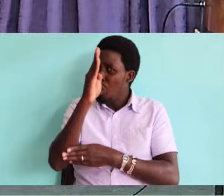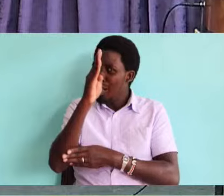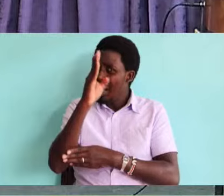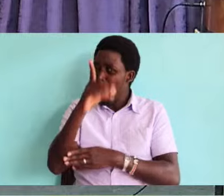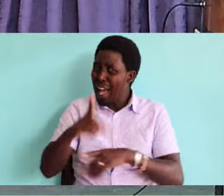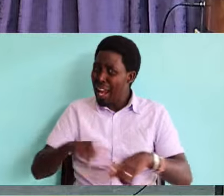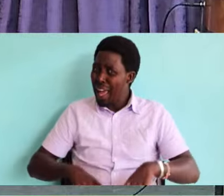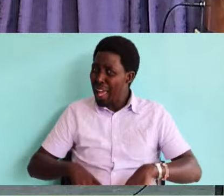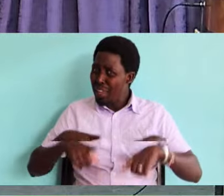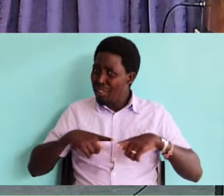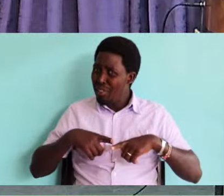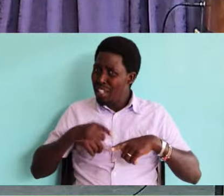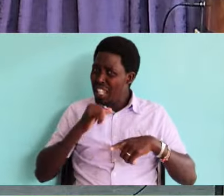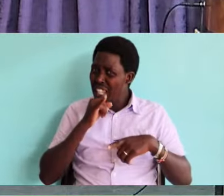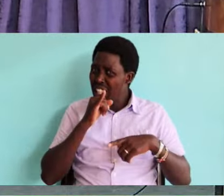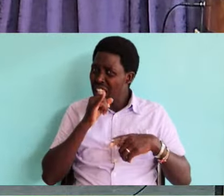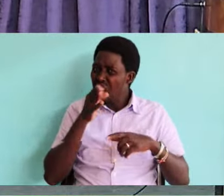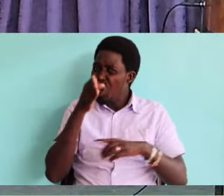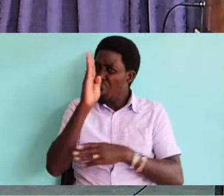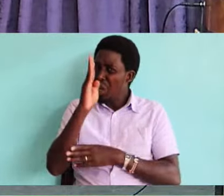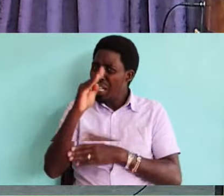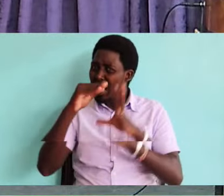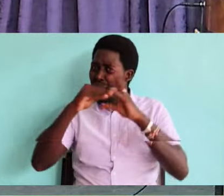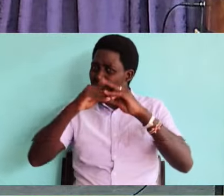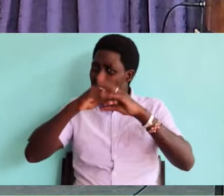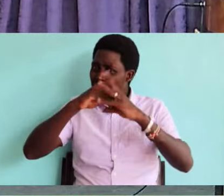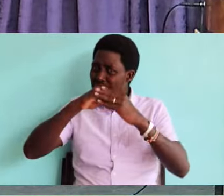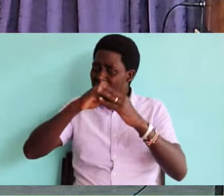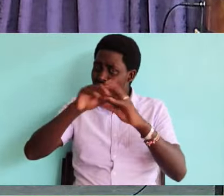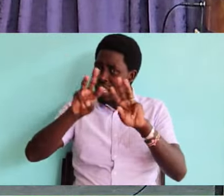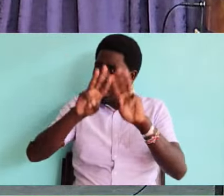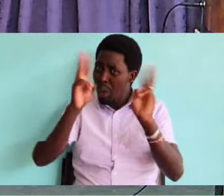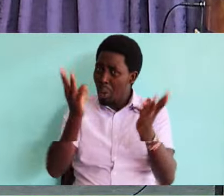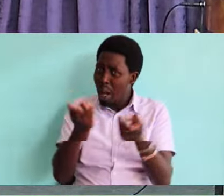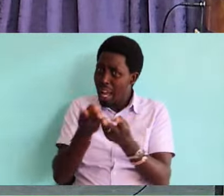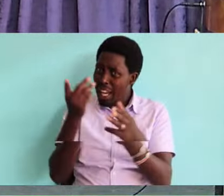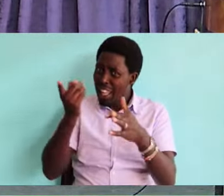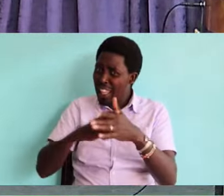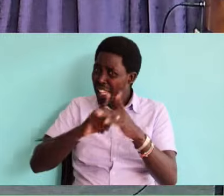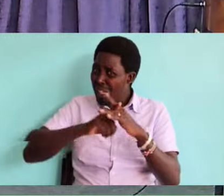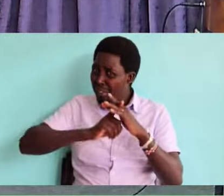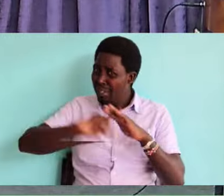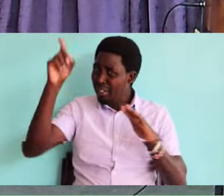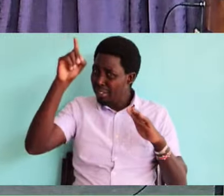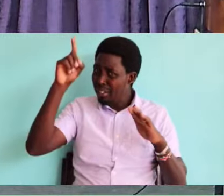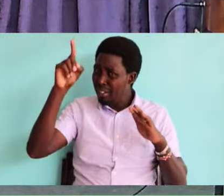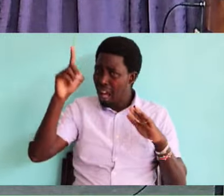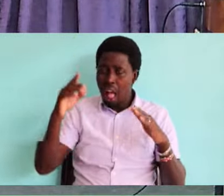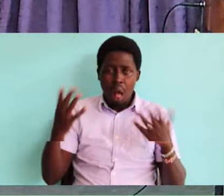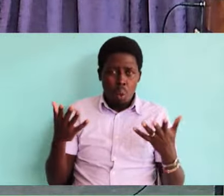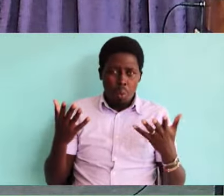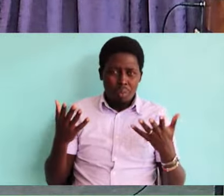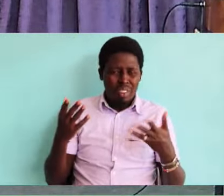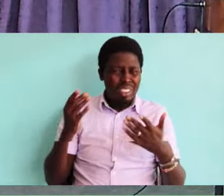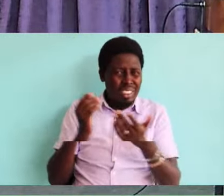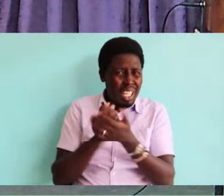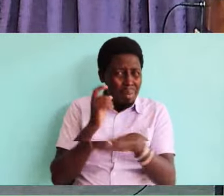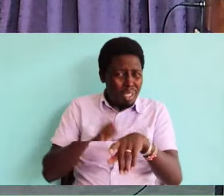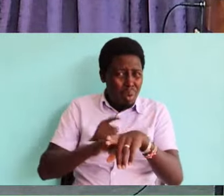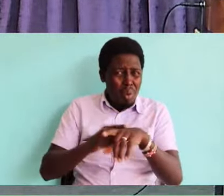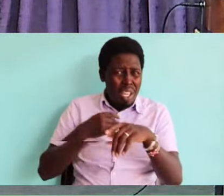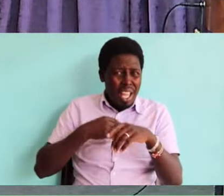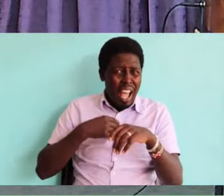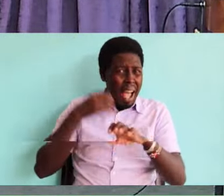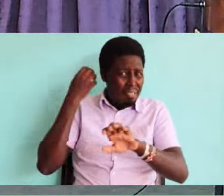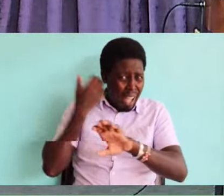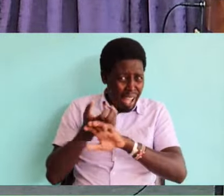God create the world and then he went away? Especially when we go through tough times. But